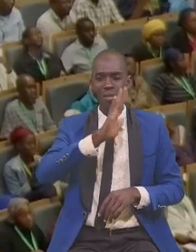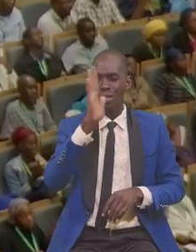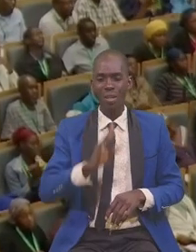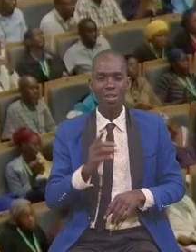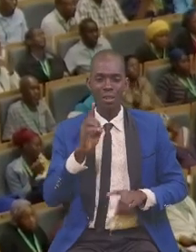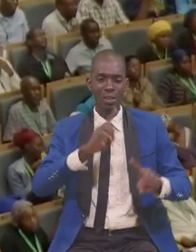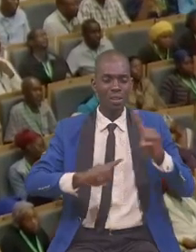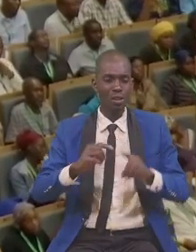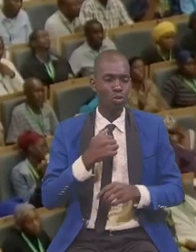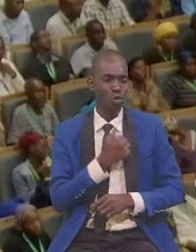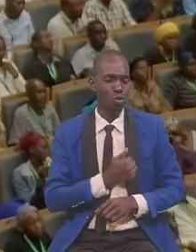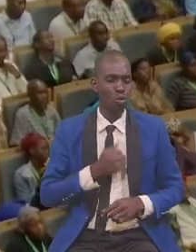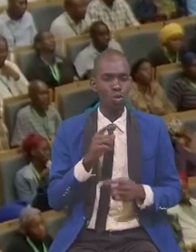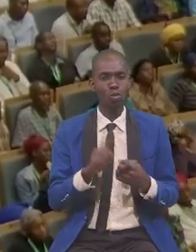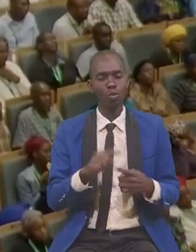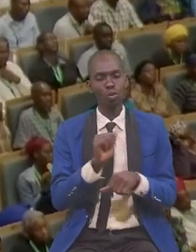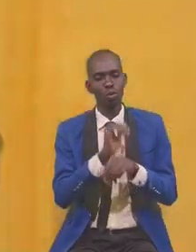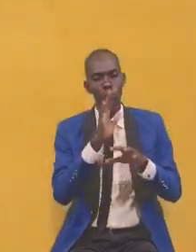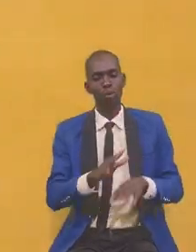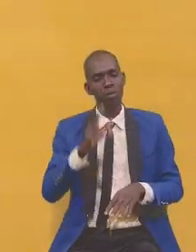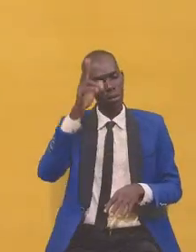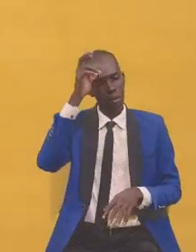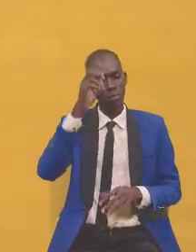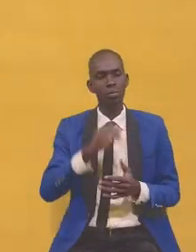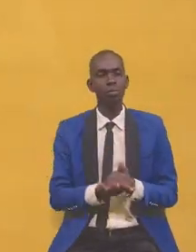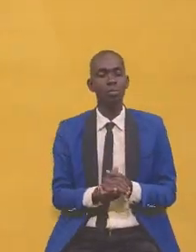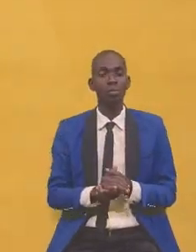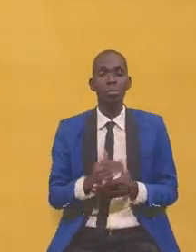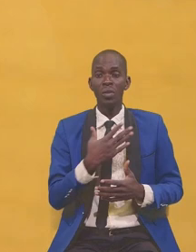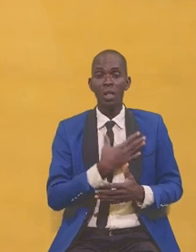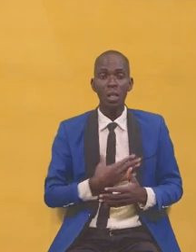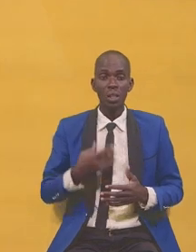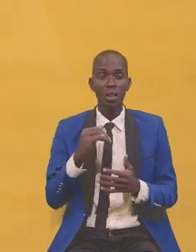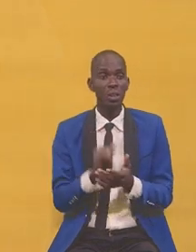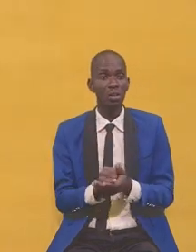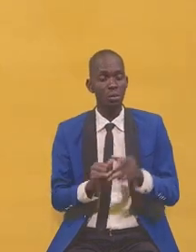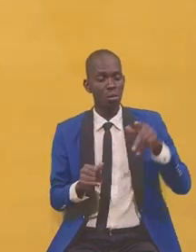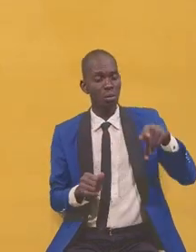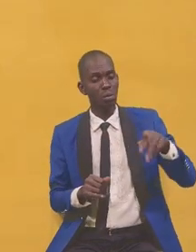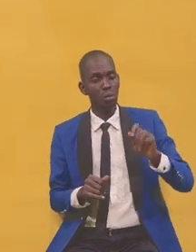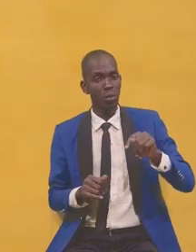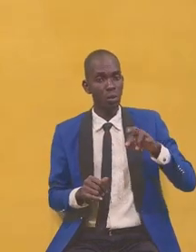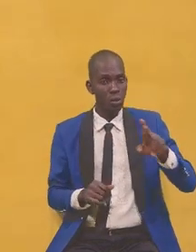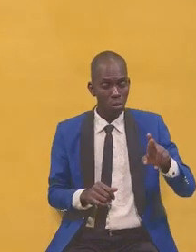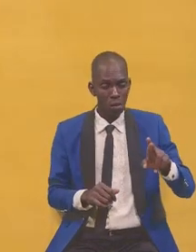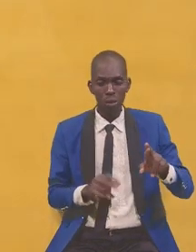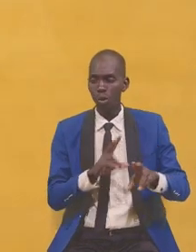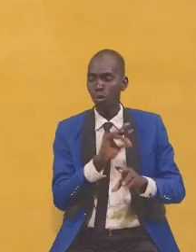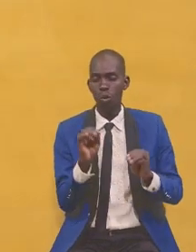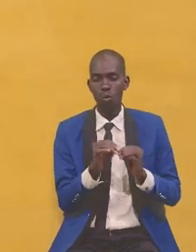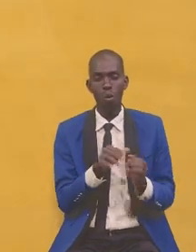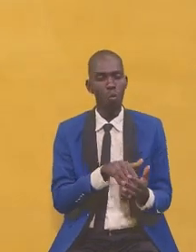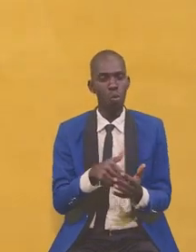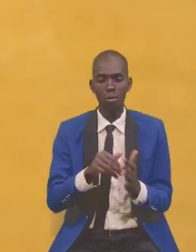so Peter, no cowardice. Peter, no powerlessness. Now